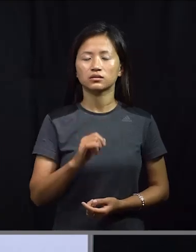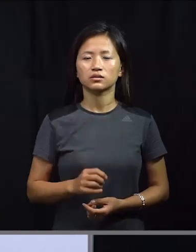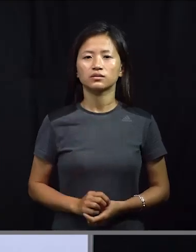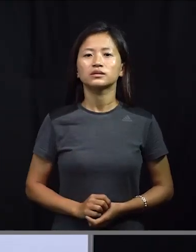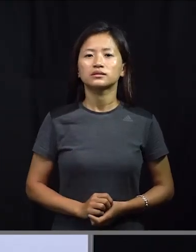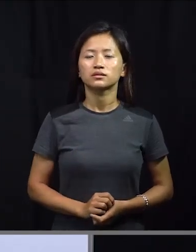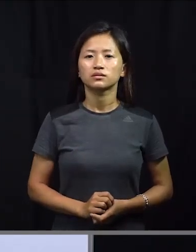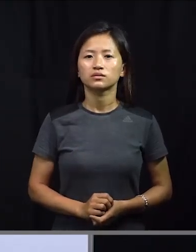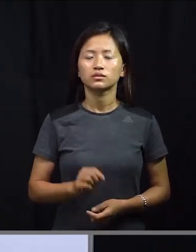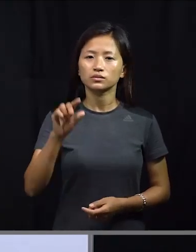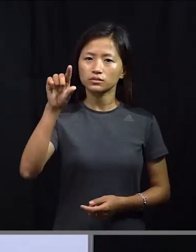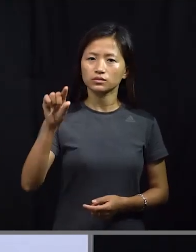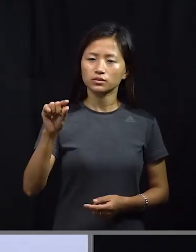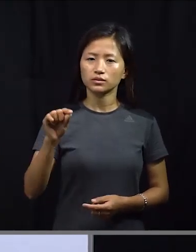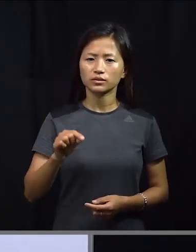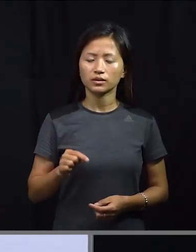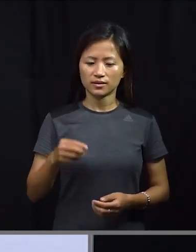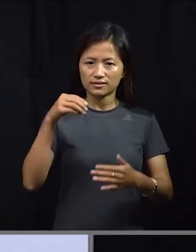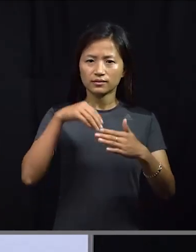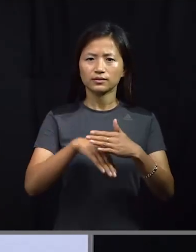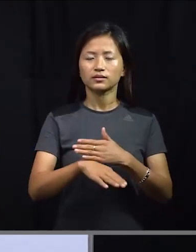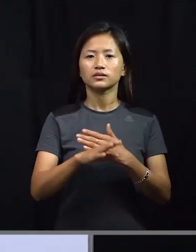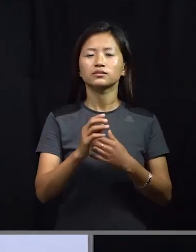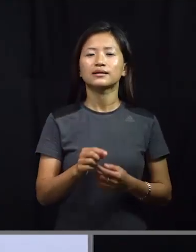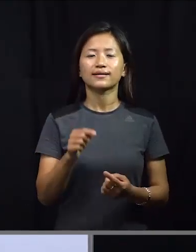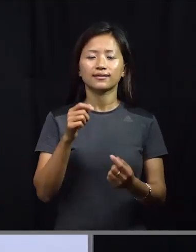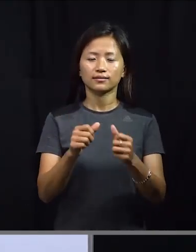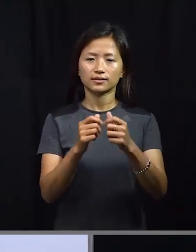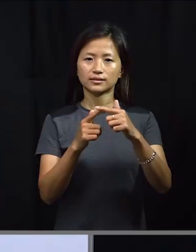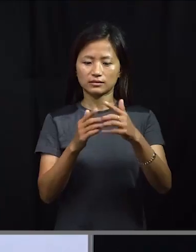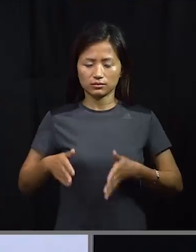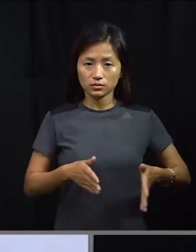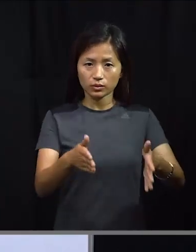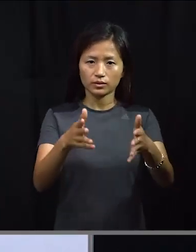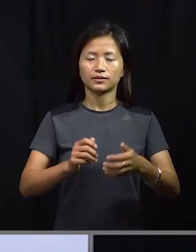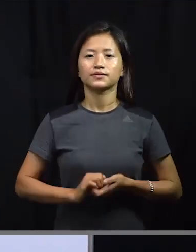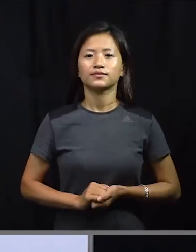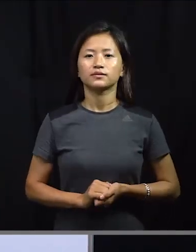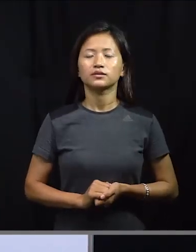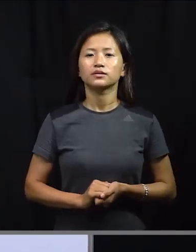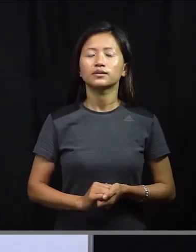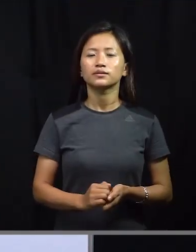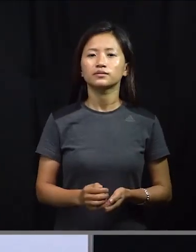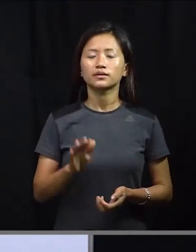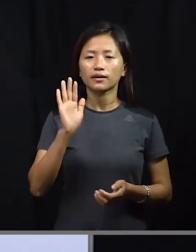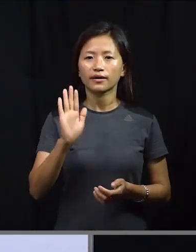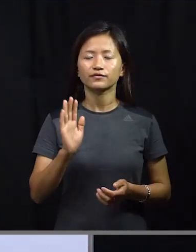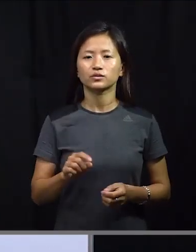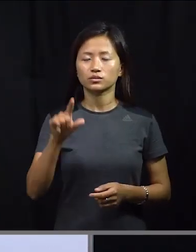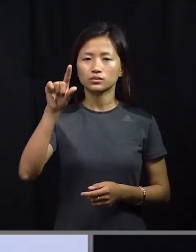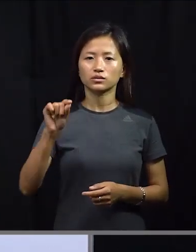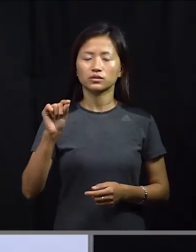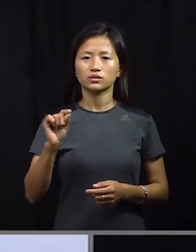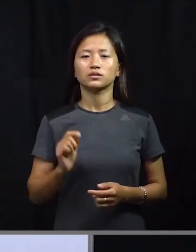to do it in a ethical way. Okay, which means they have to do it in